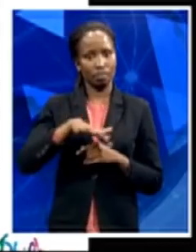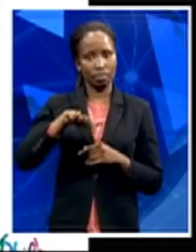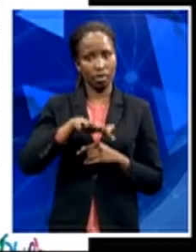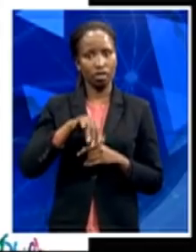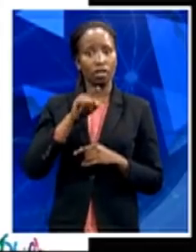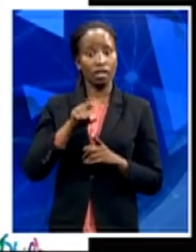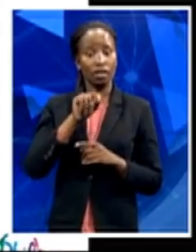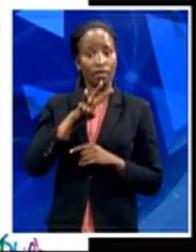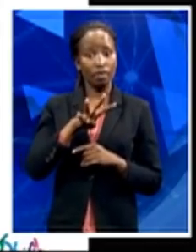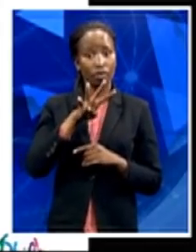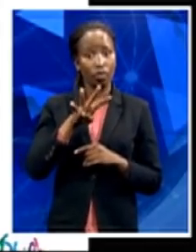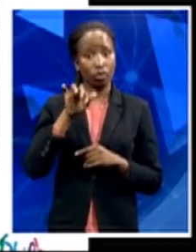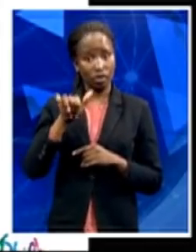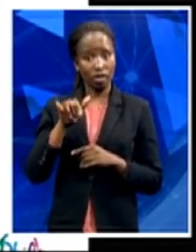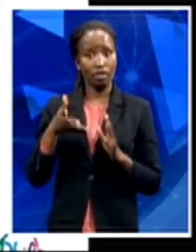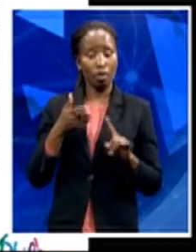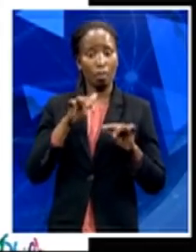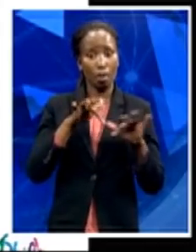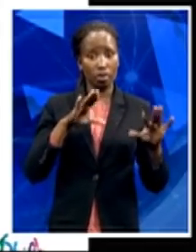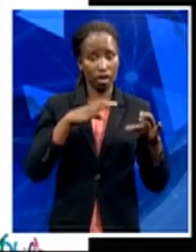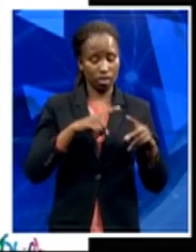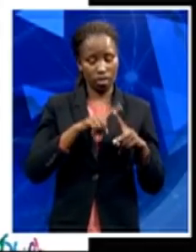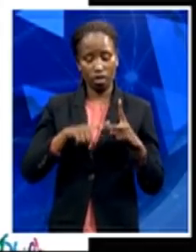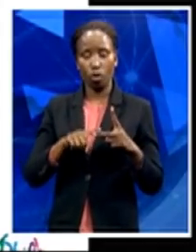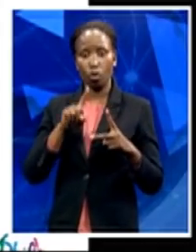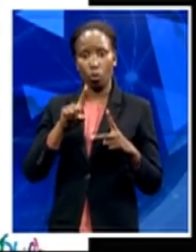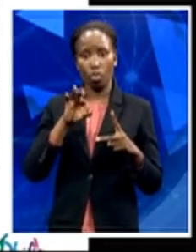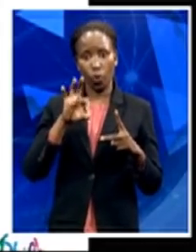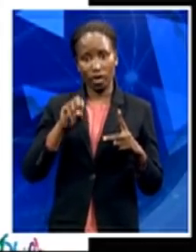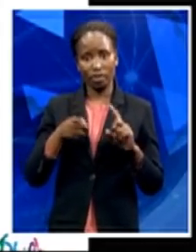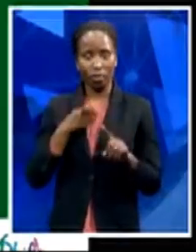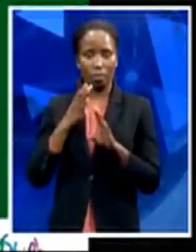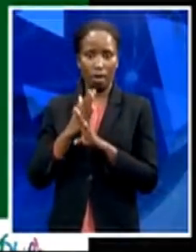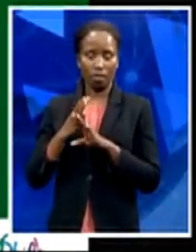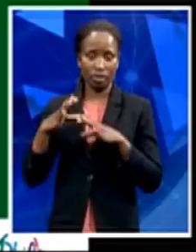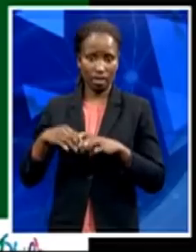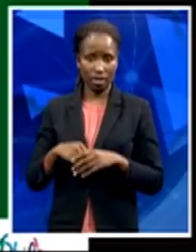and 130 are in the private sector, with those breakdowns provincially.